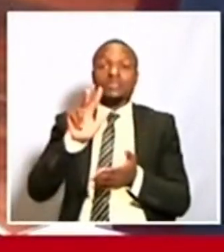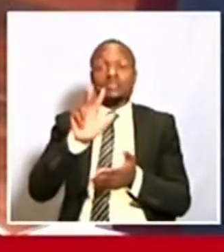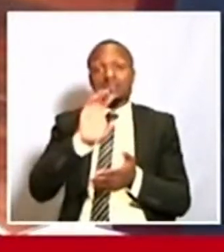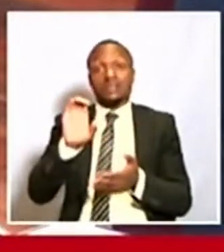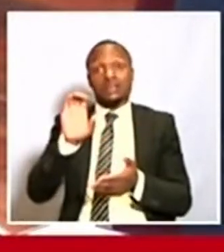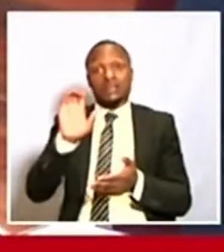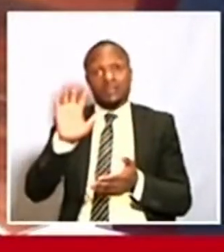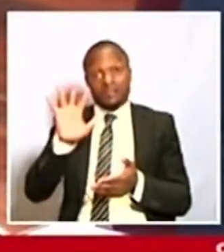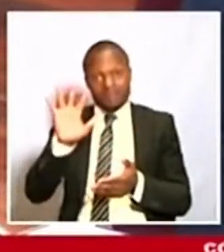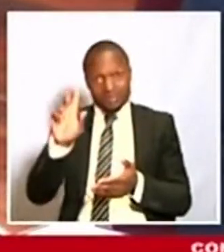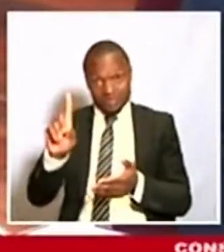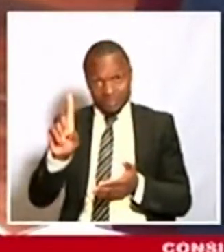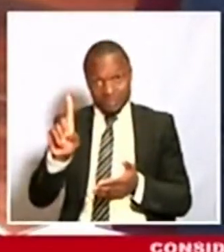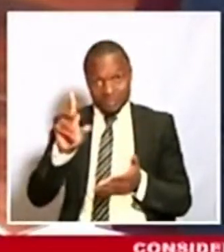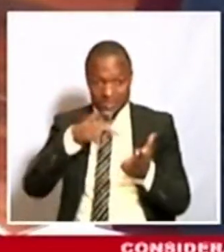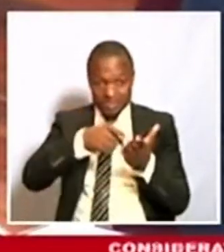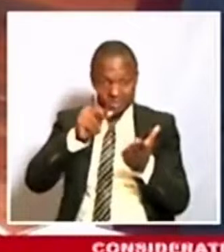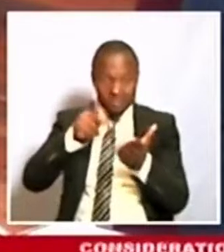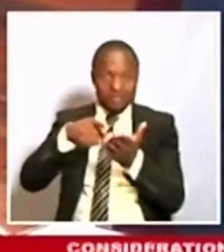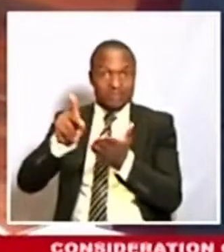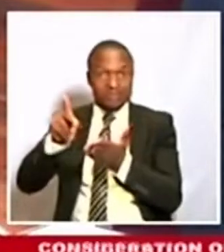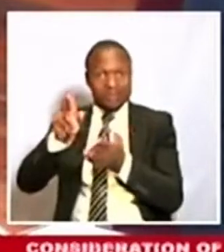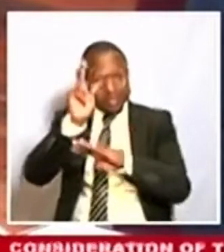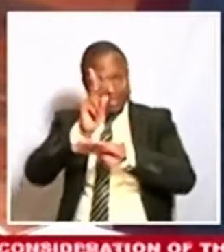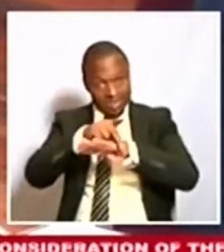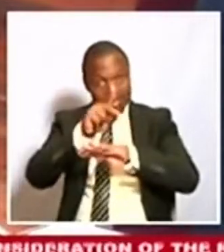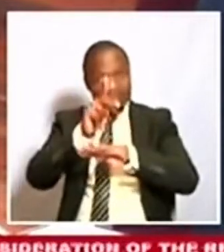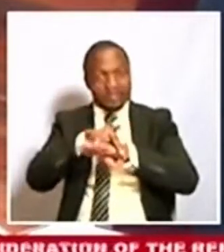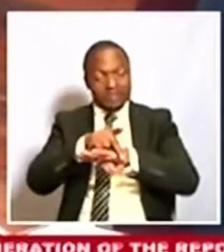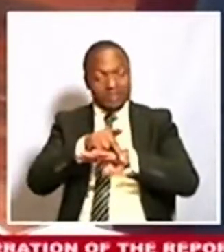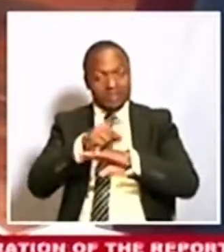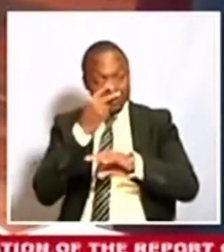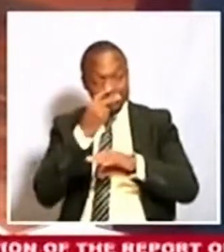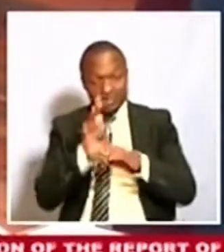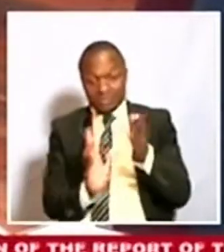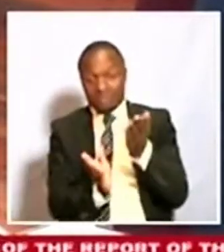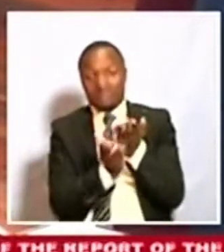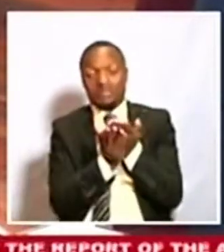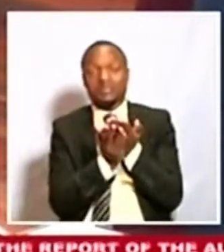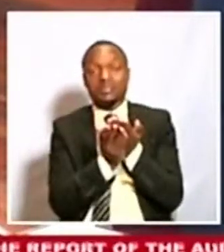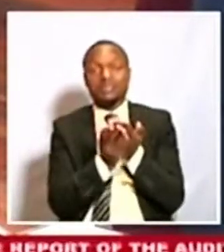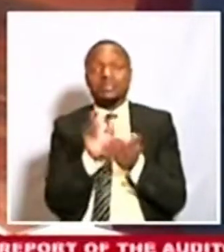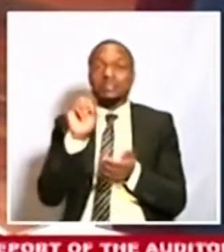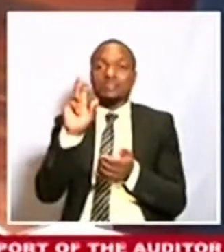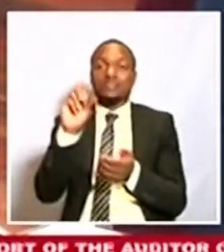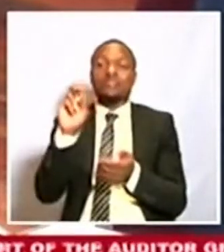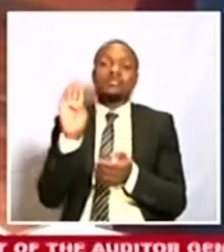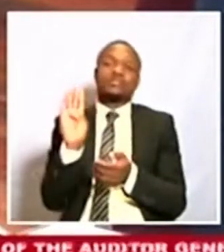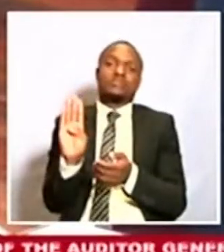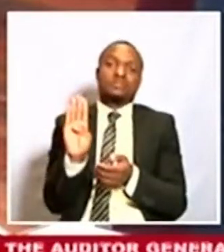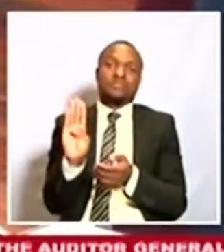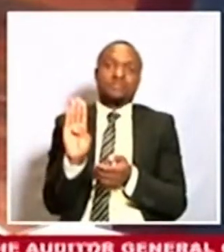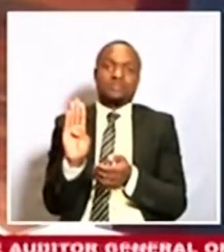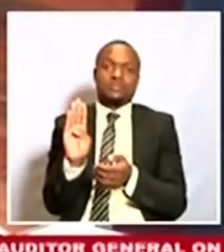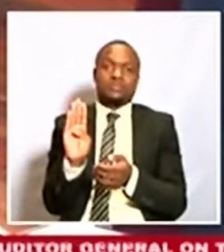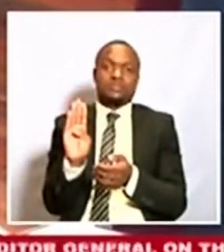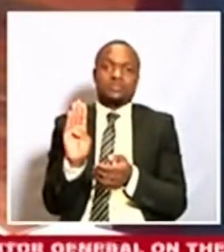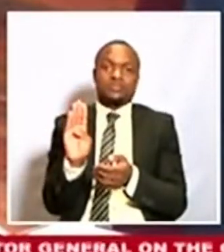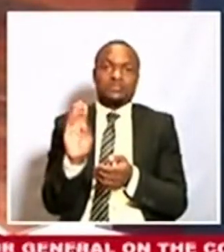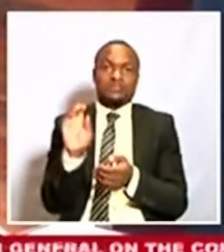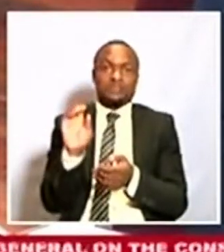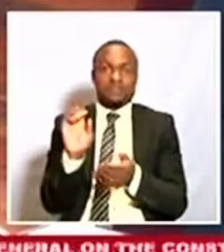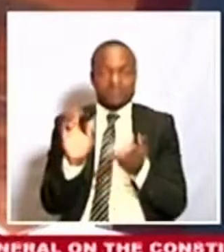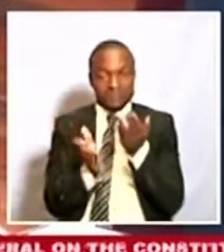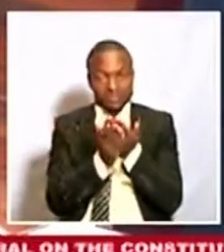11,036,351 has been paid towards the projects as seen on Appendix 12B and Appendix